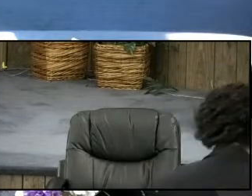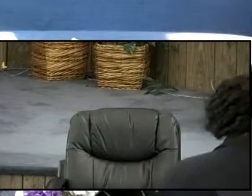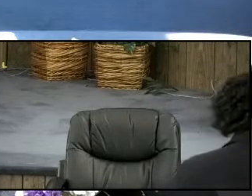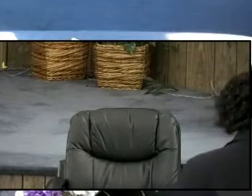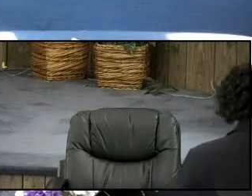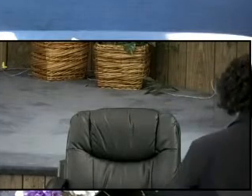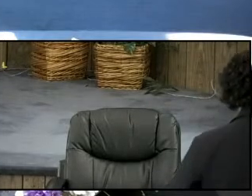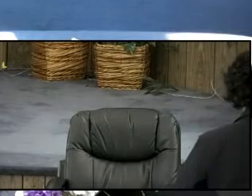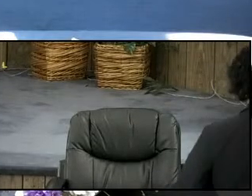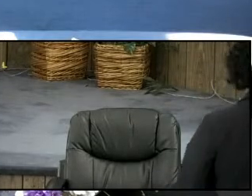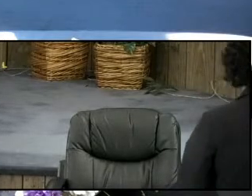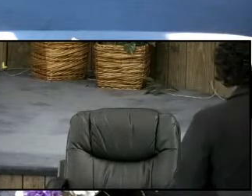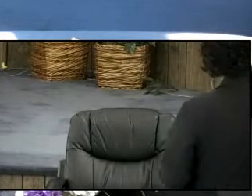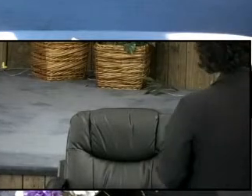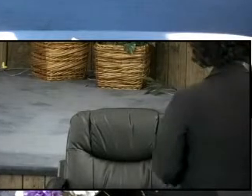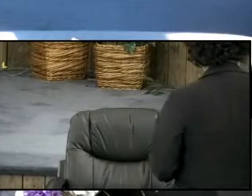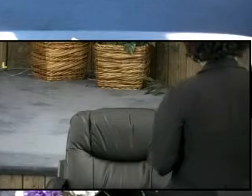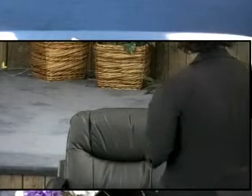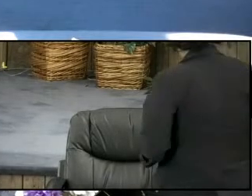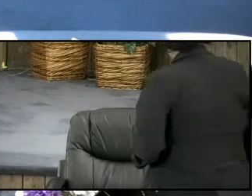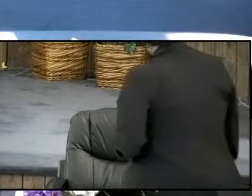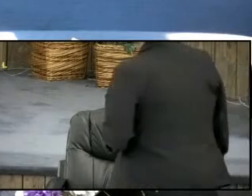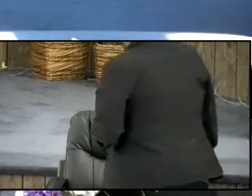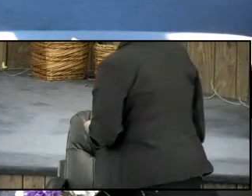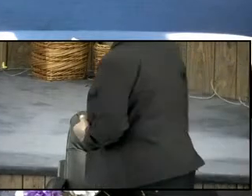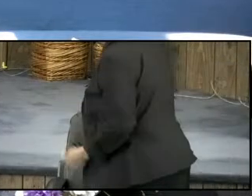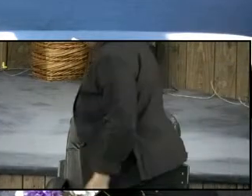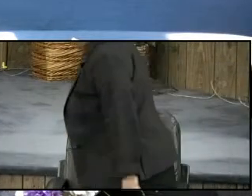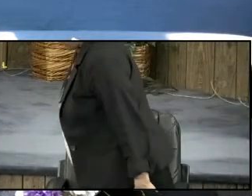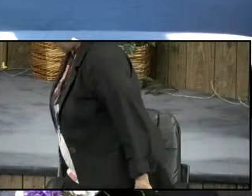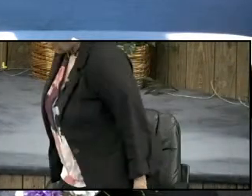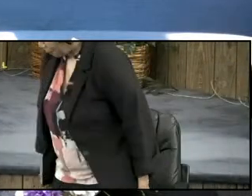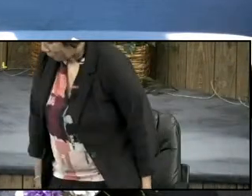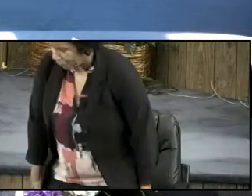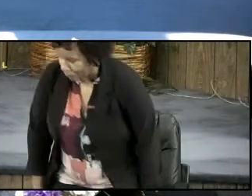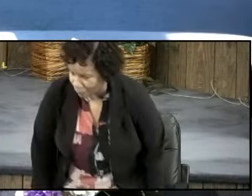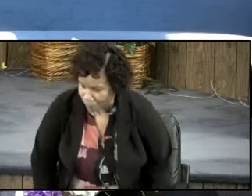know, I was, you know, these things that we preach and do,